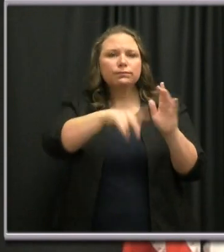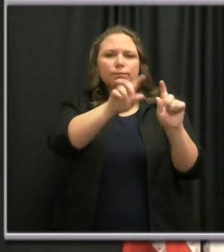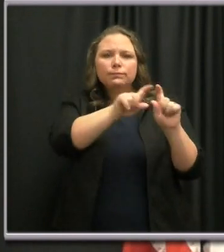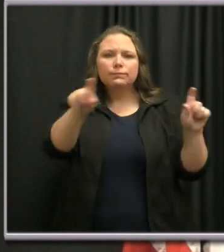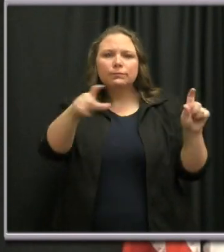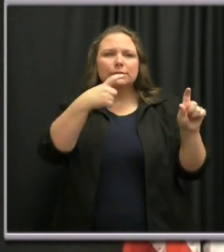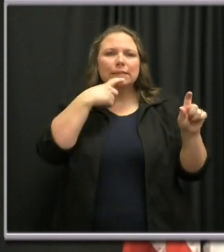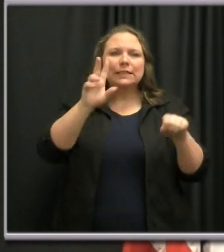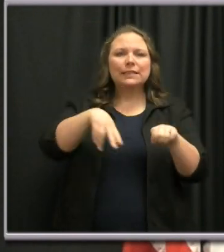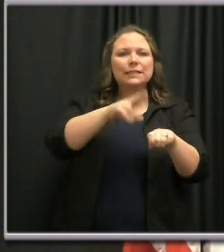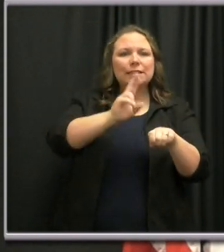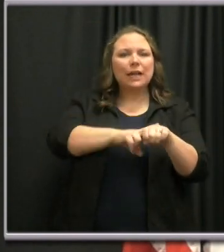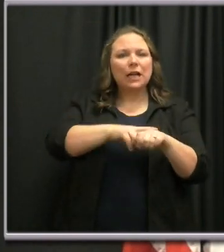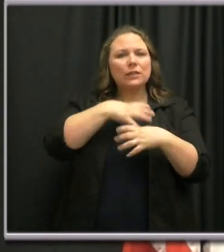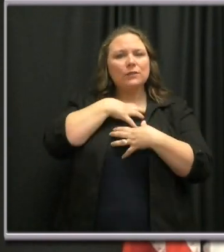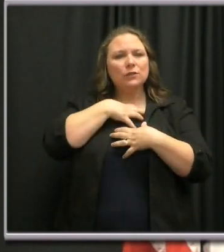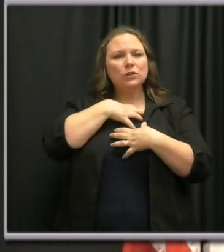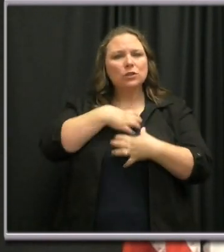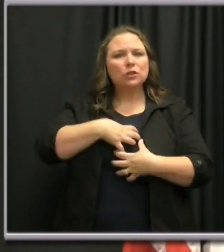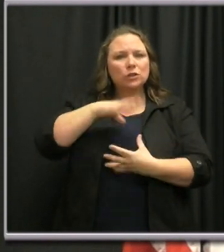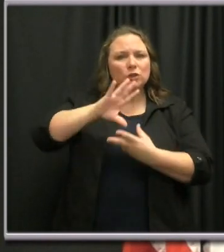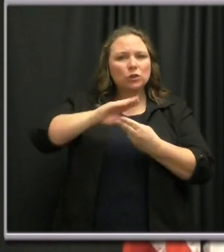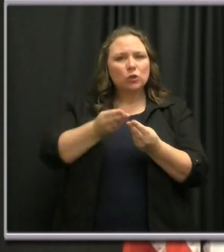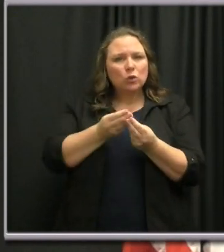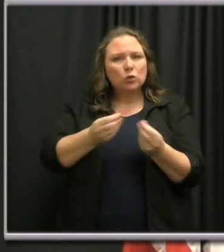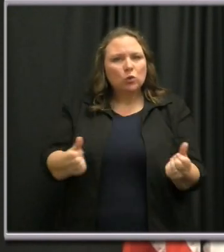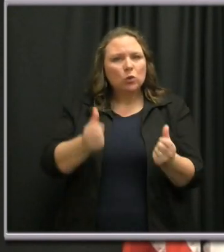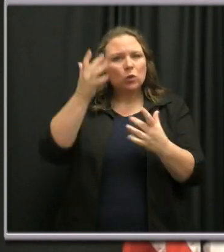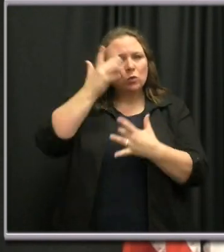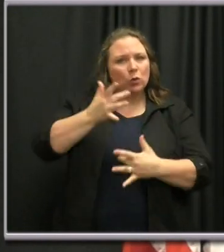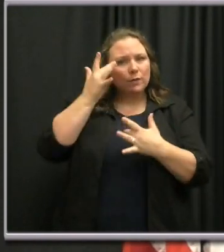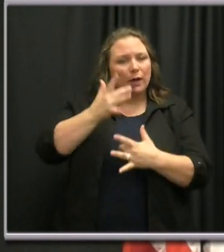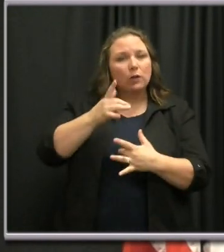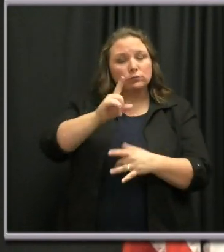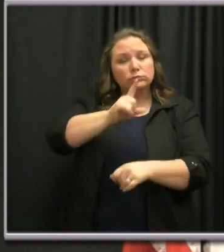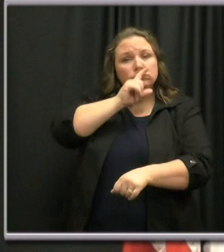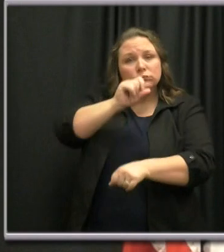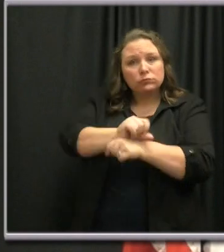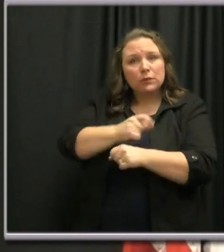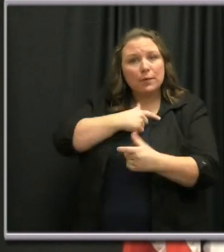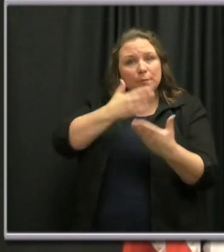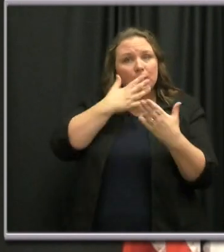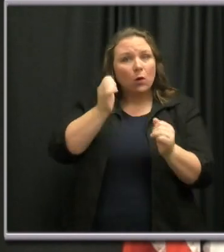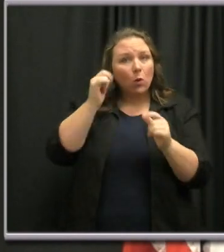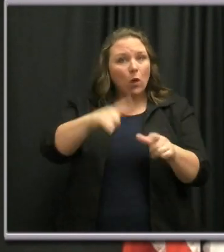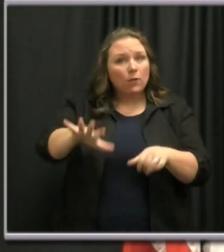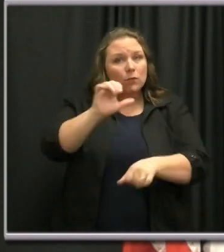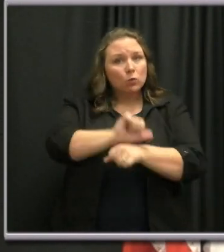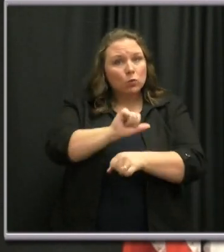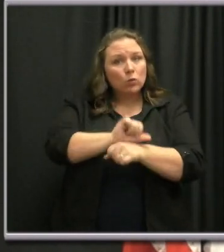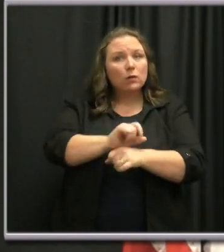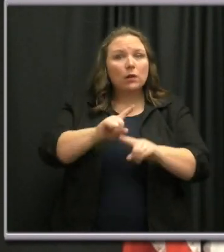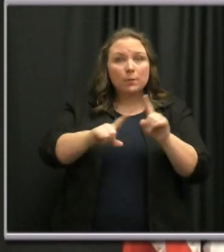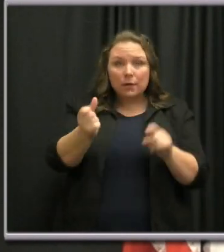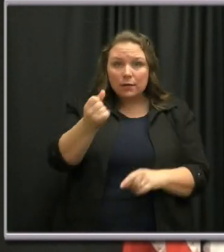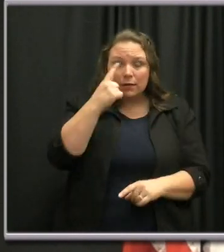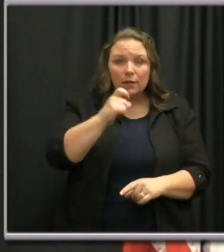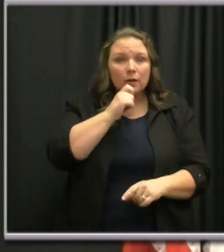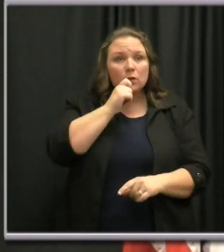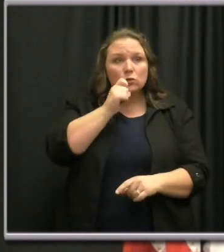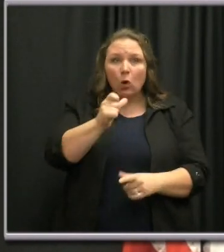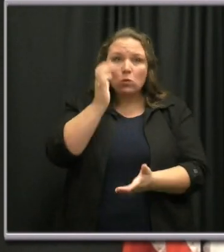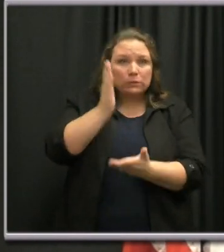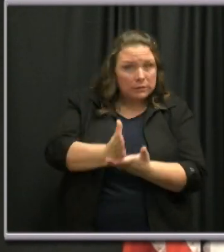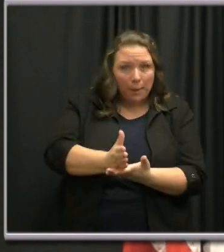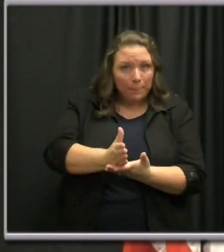today that said Nashville is starving the coronavirus. Now, this is true, and I am grateful to all of you for your efforts, but this is not the time to